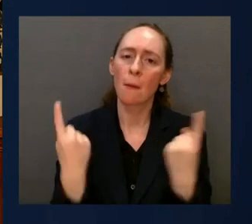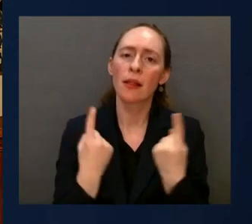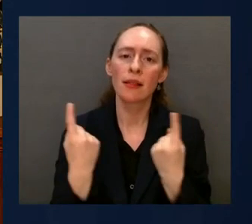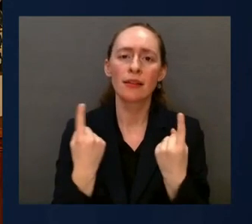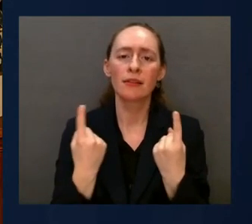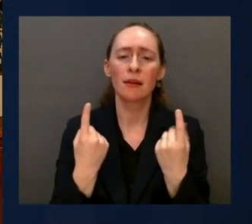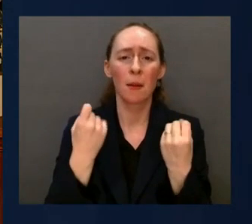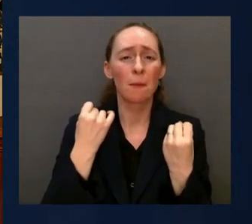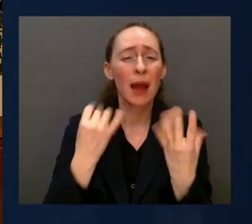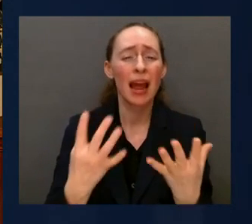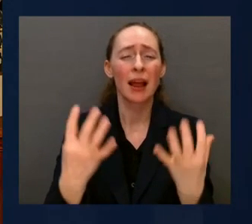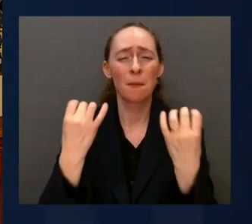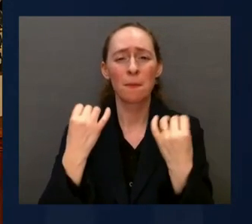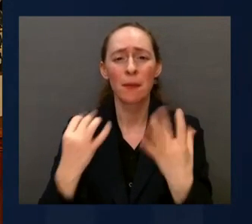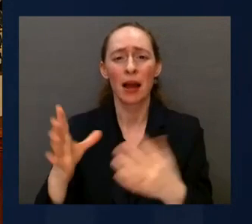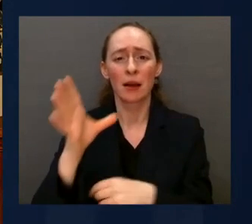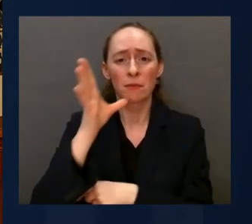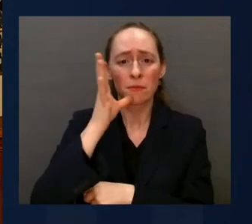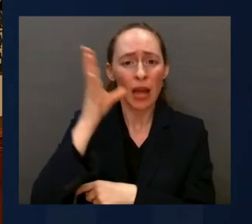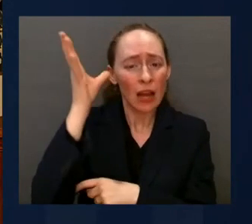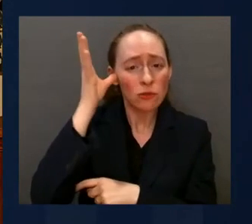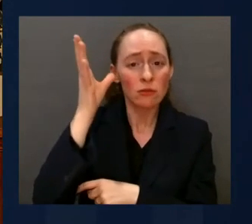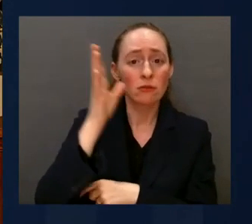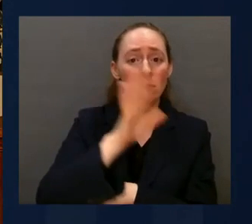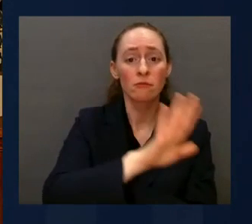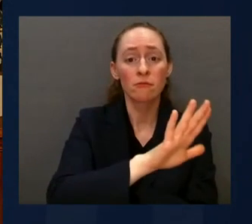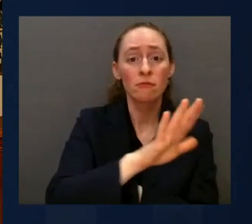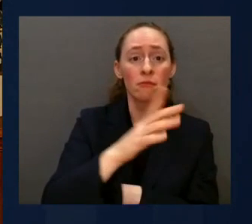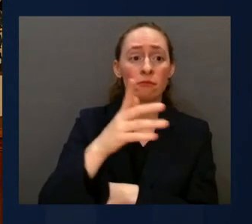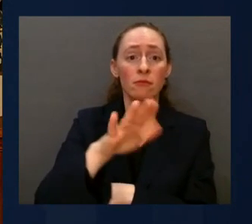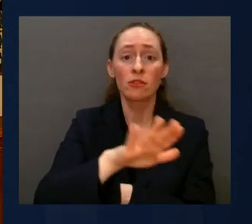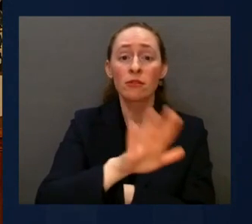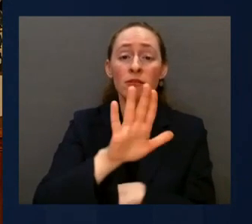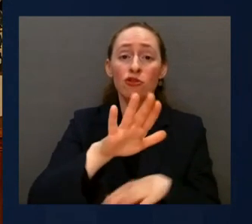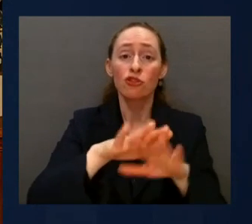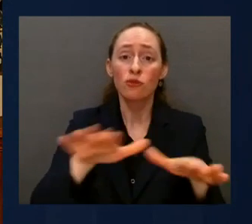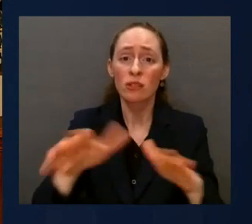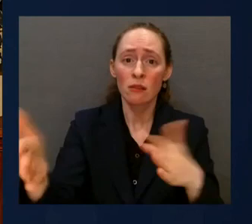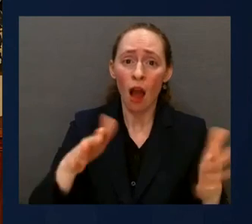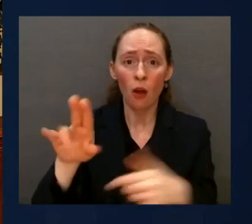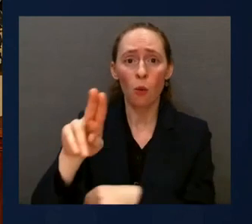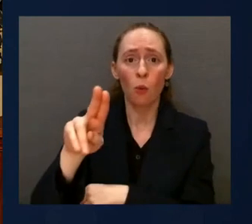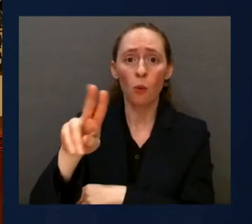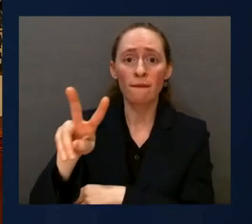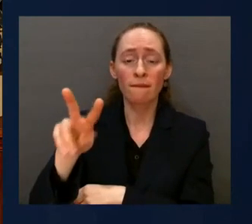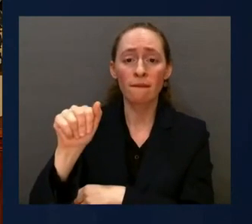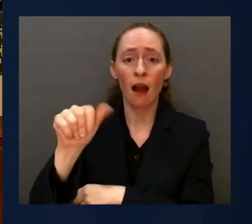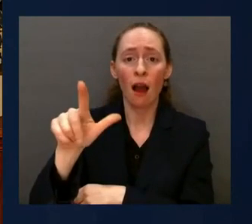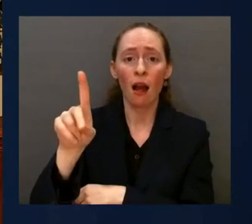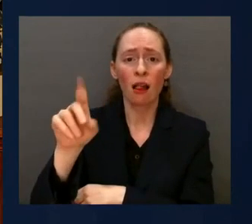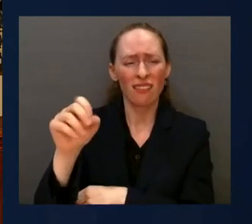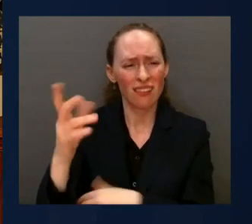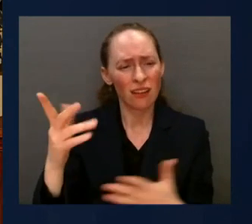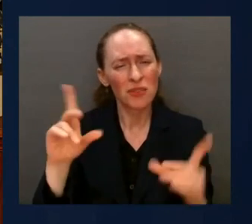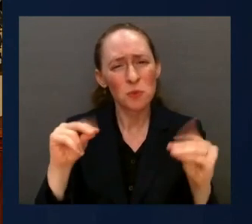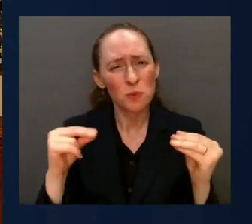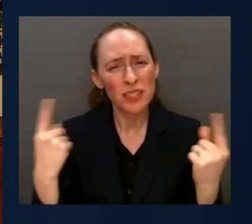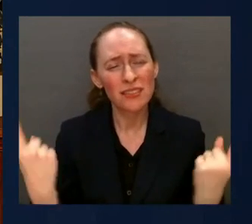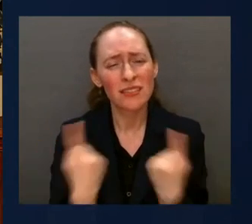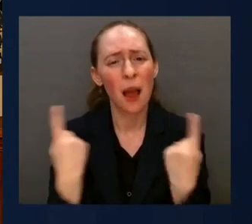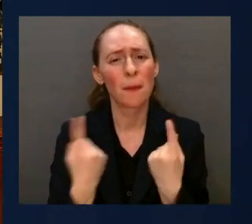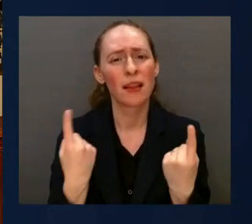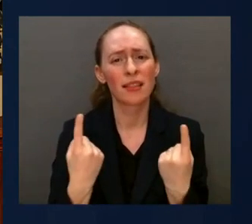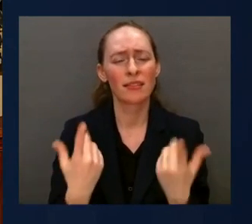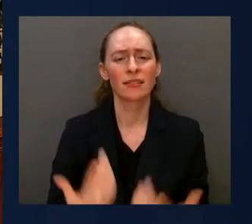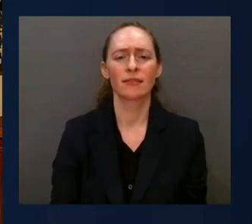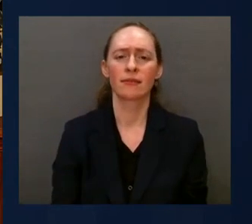every one of them. Do something about gun violence. Thank God. Thank God we did.